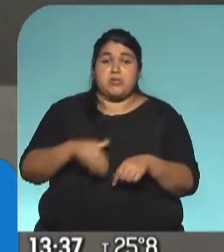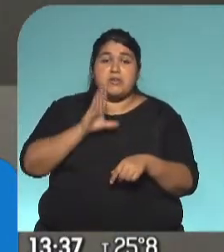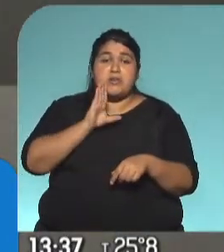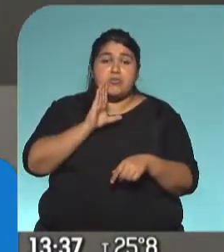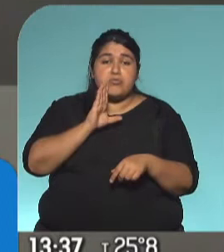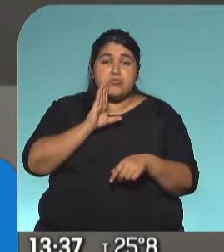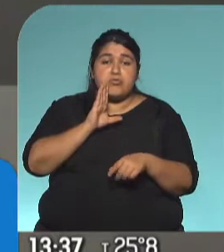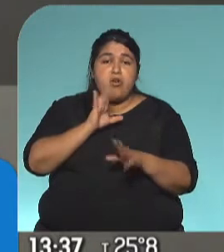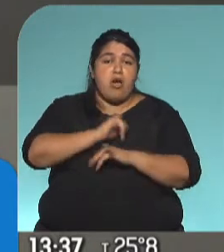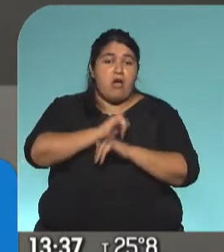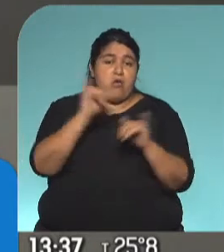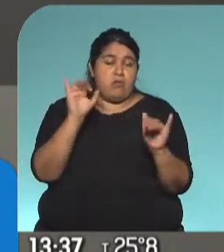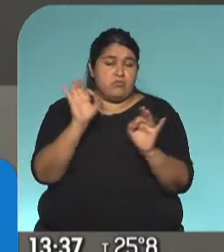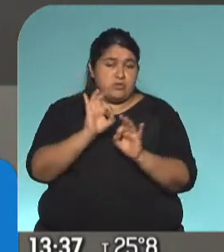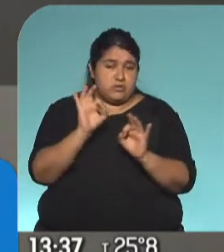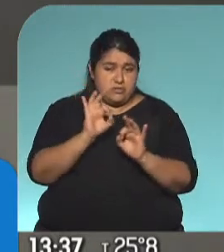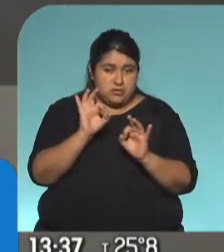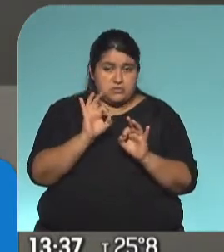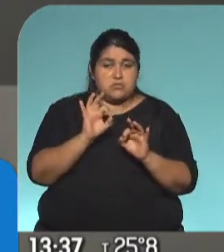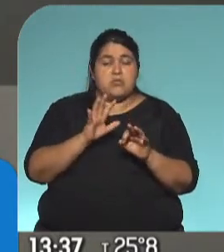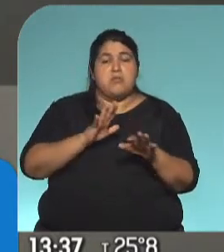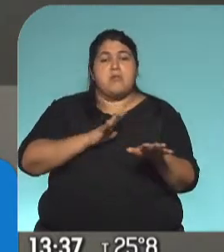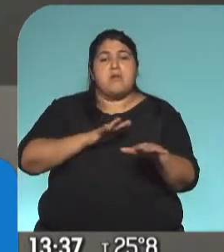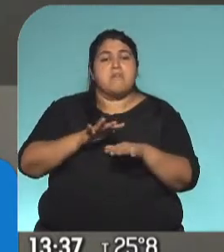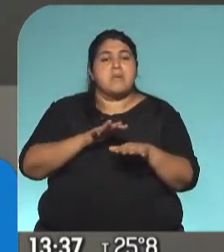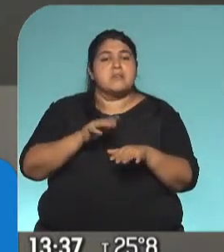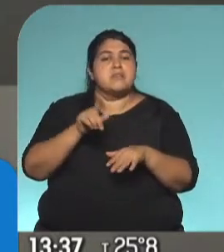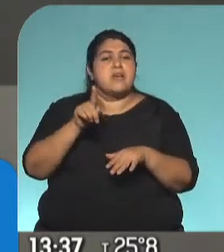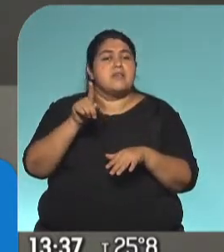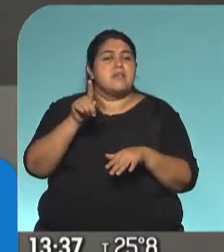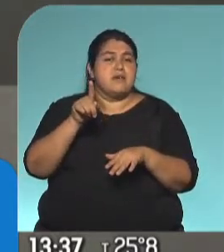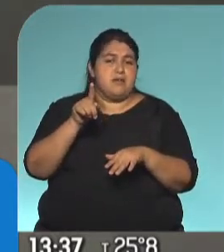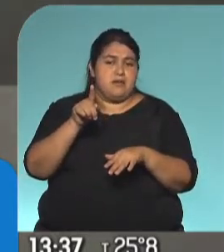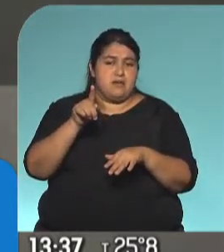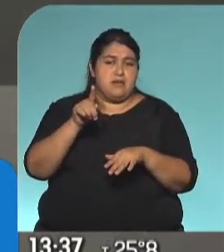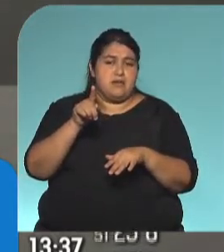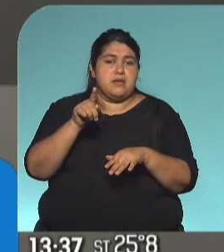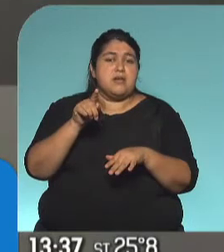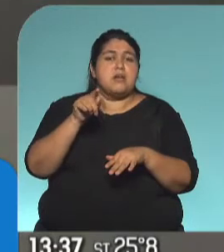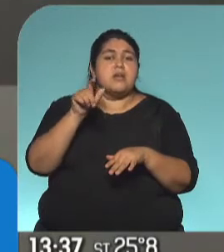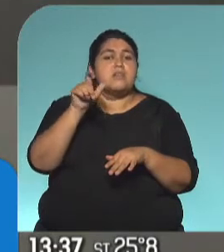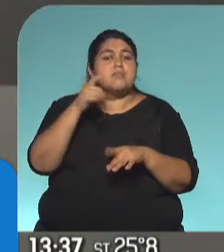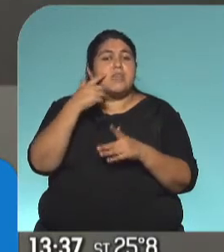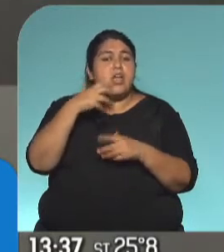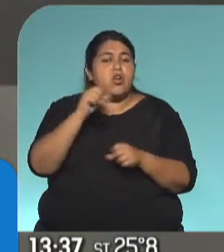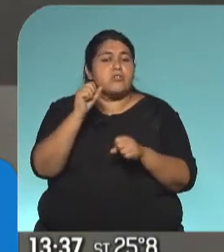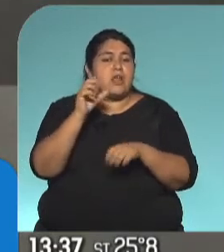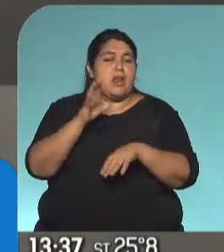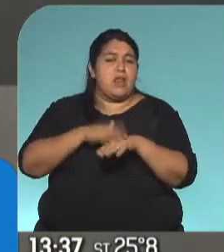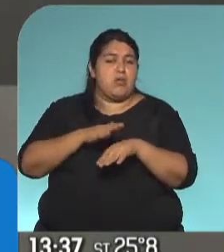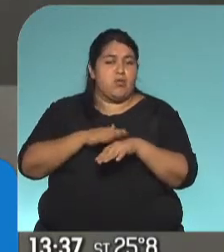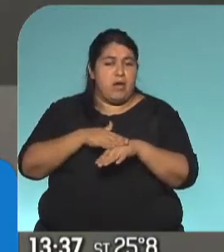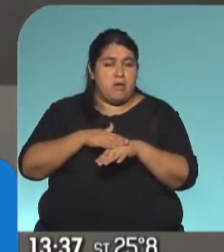United States has not announced any actions to build on their findings of